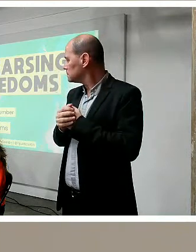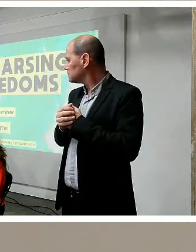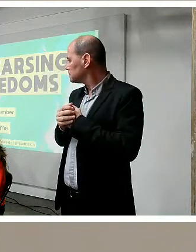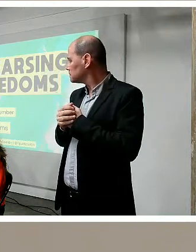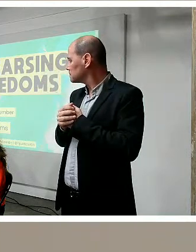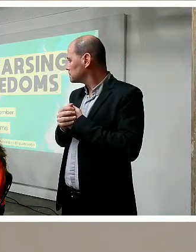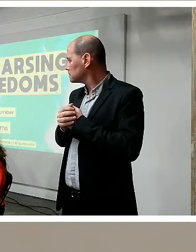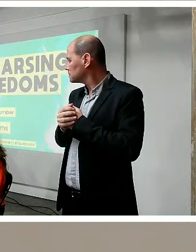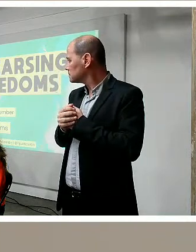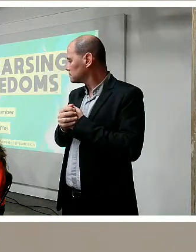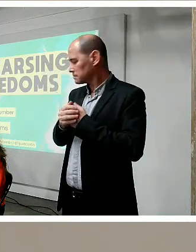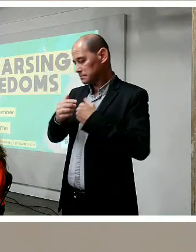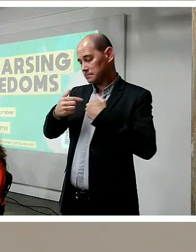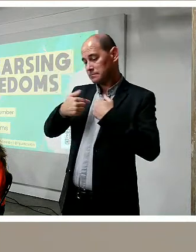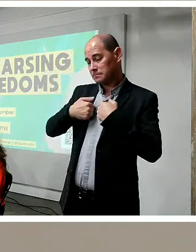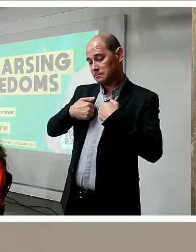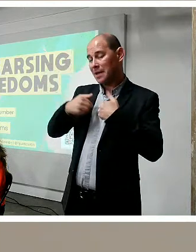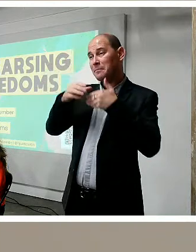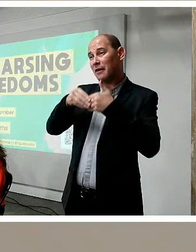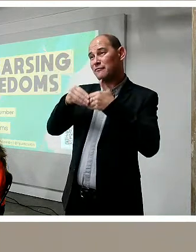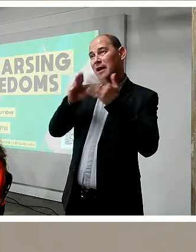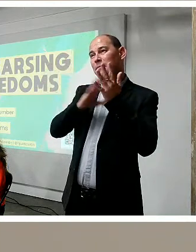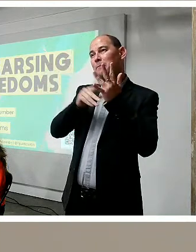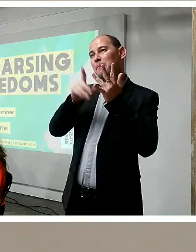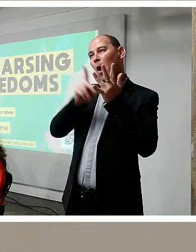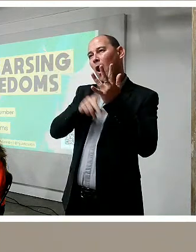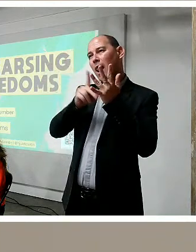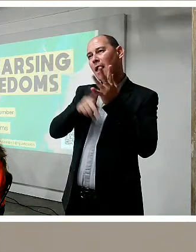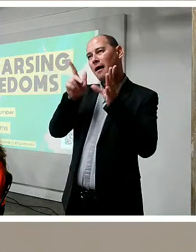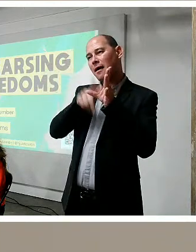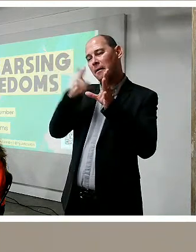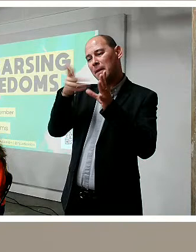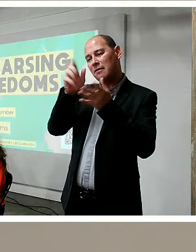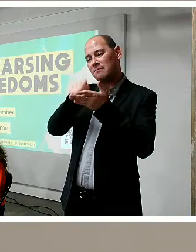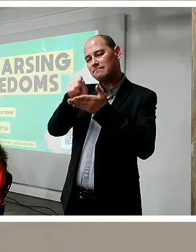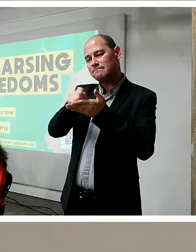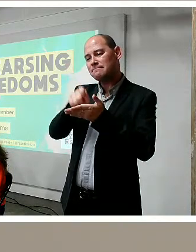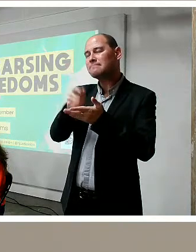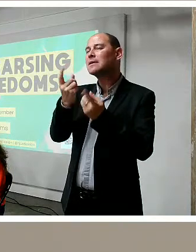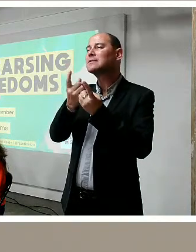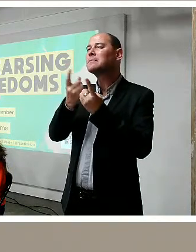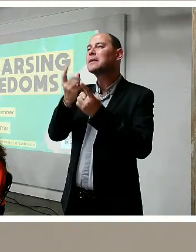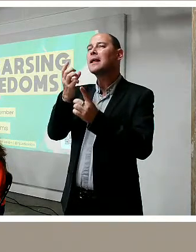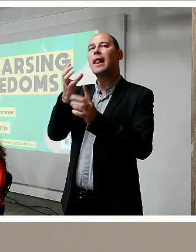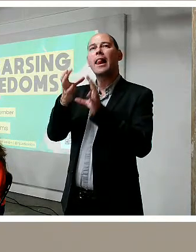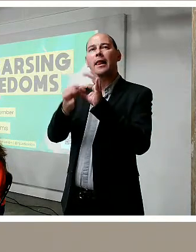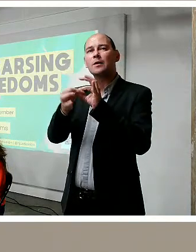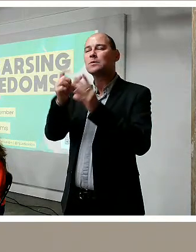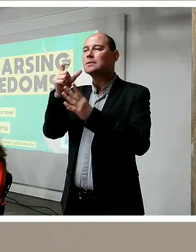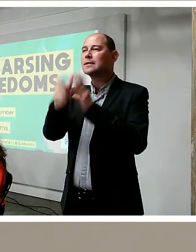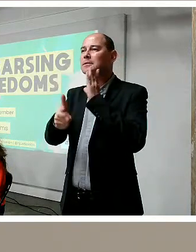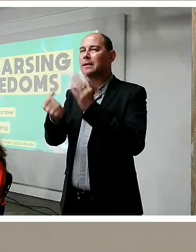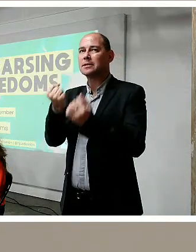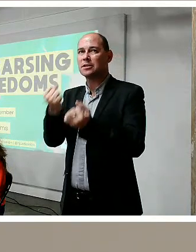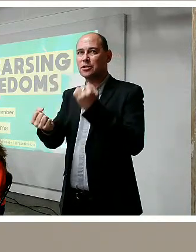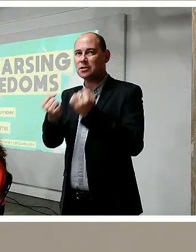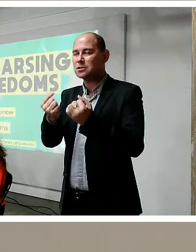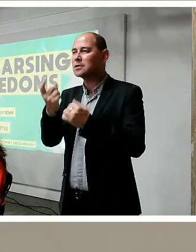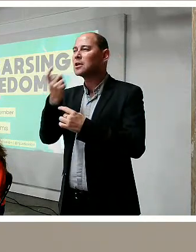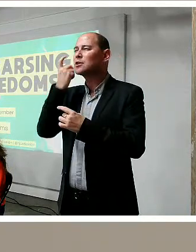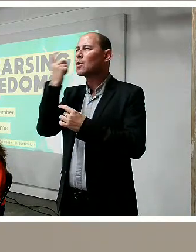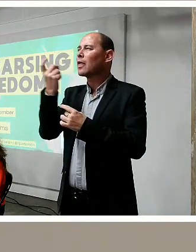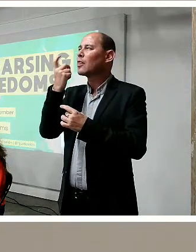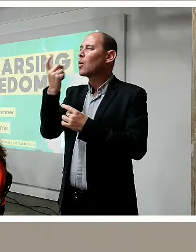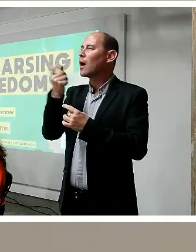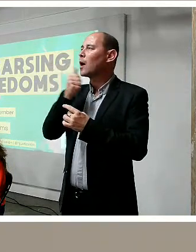My friend Molly and I were writing something about disability justice together, and I thought I'd use a statement or a question that